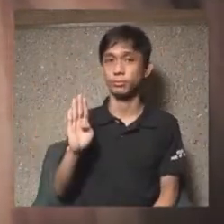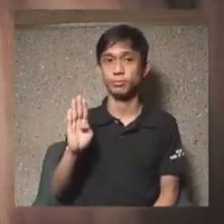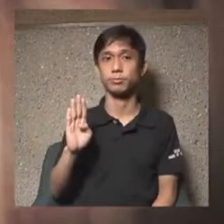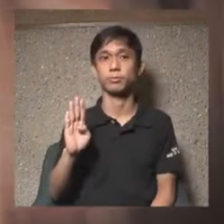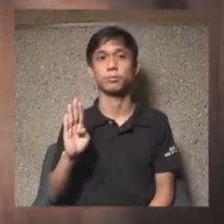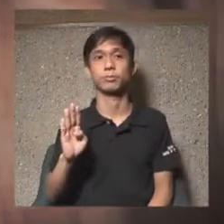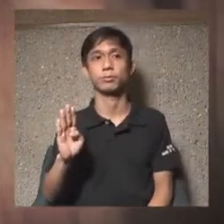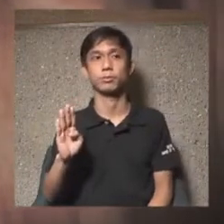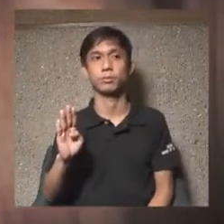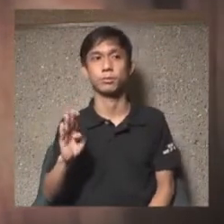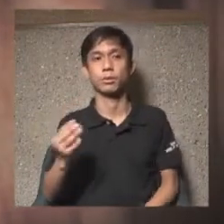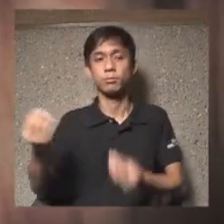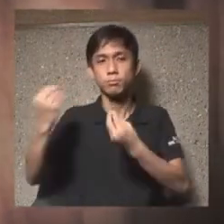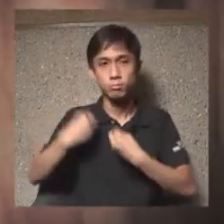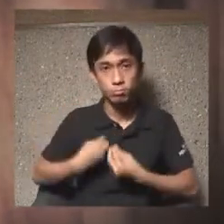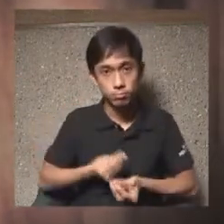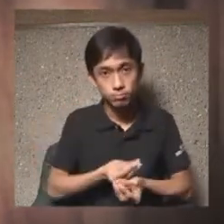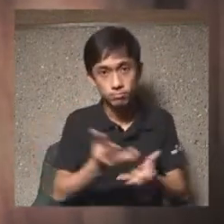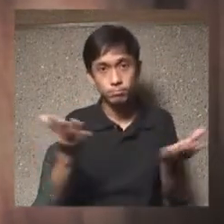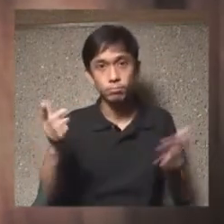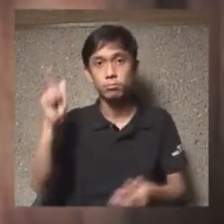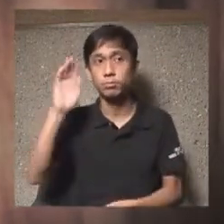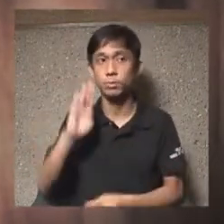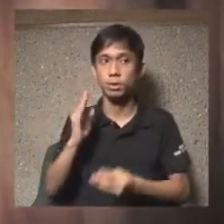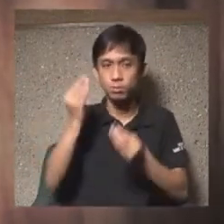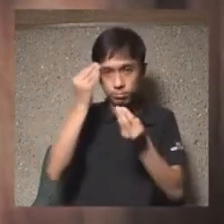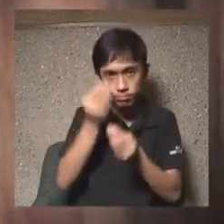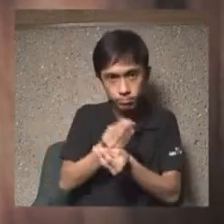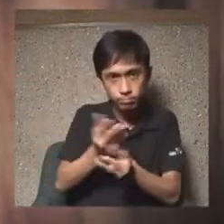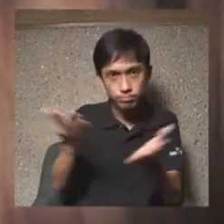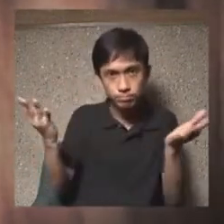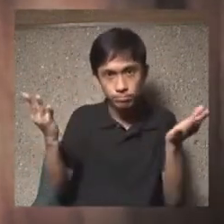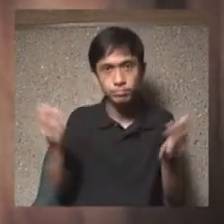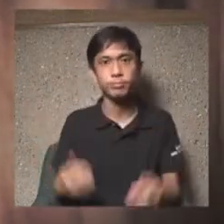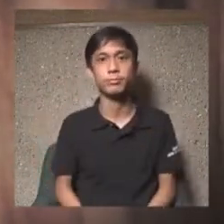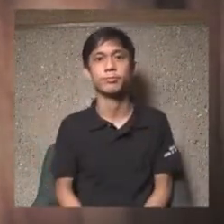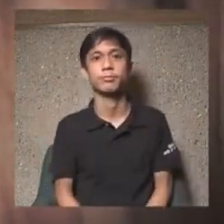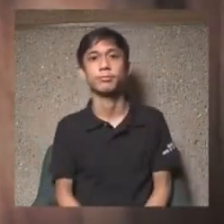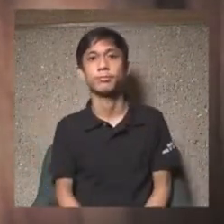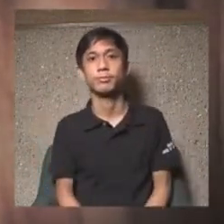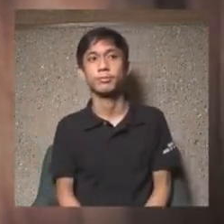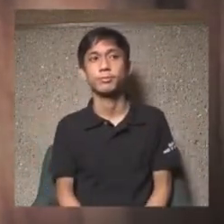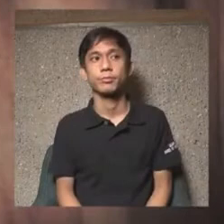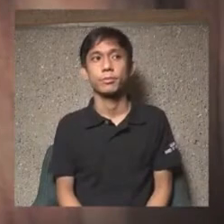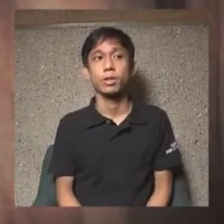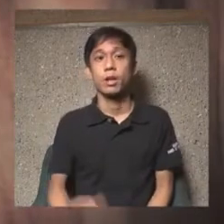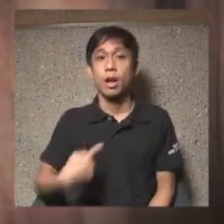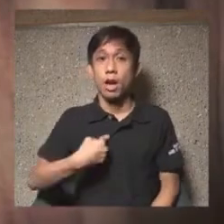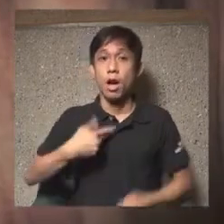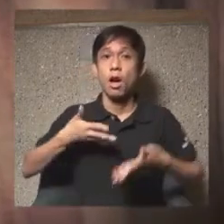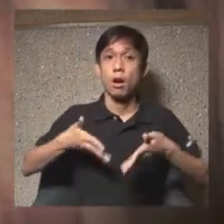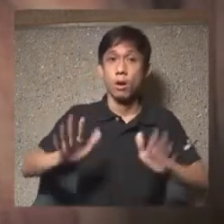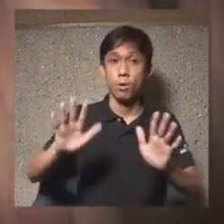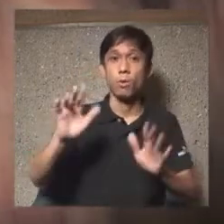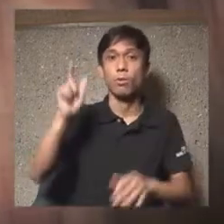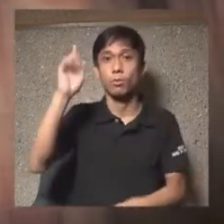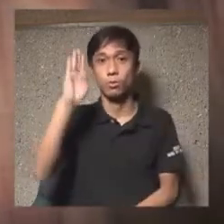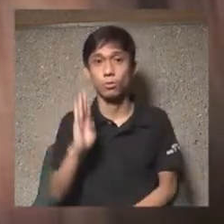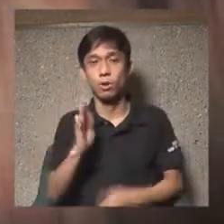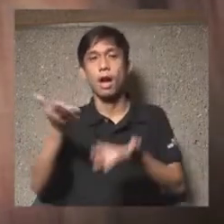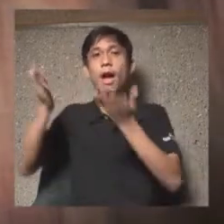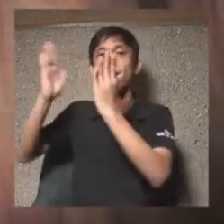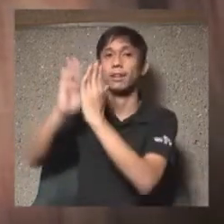heals. Oh, I let you win." By asking God for